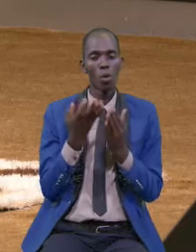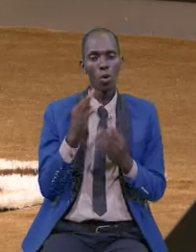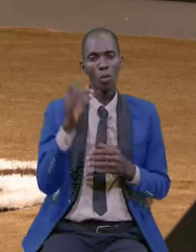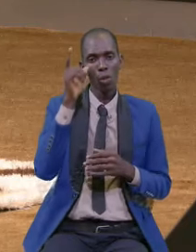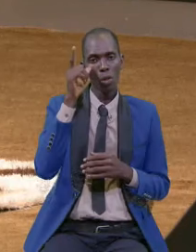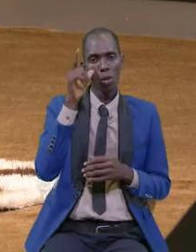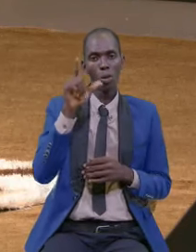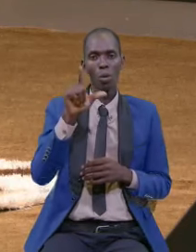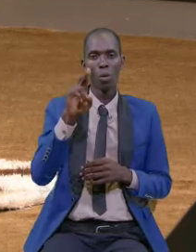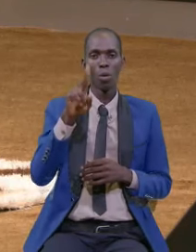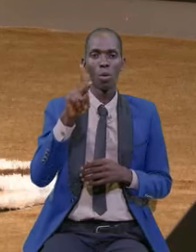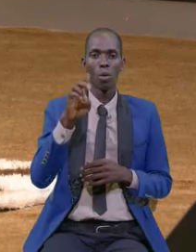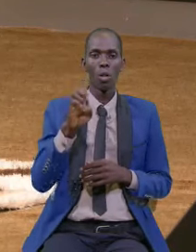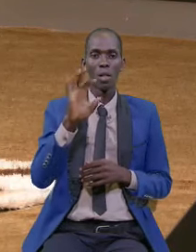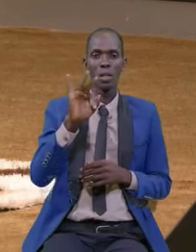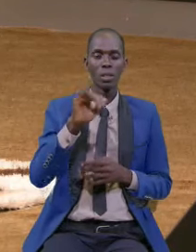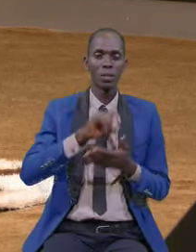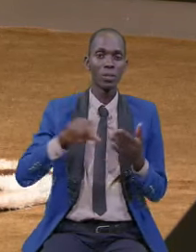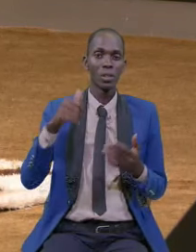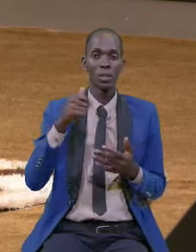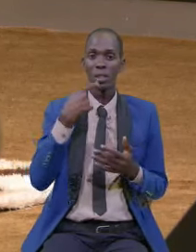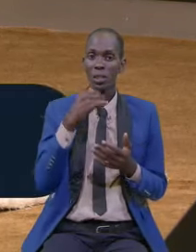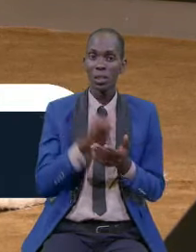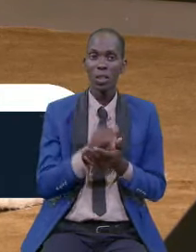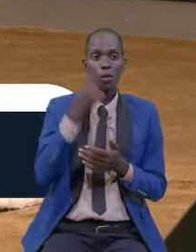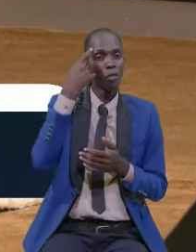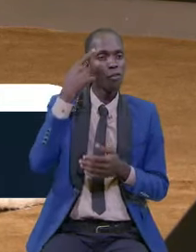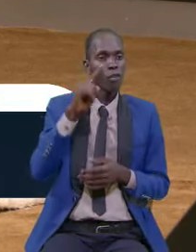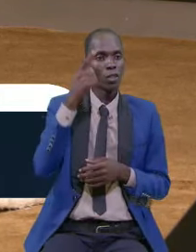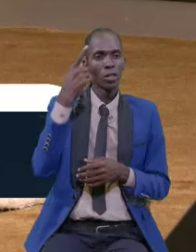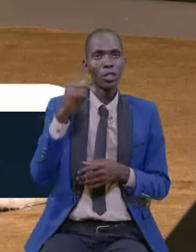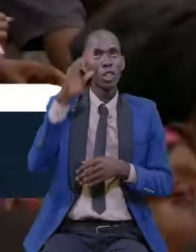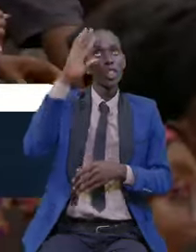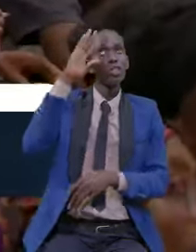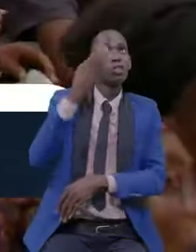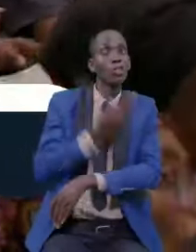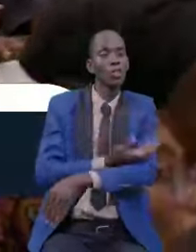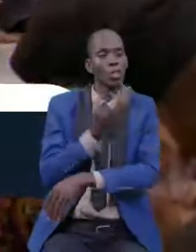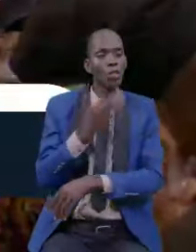verse 10. It said, for the Son of Man is